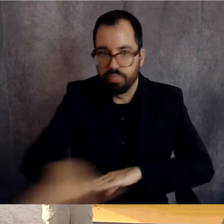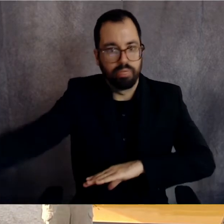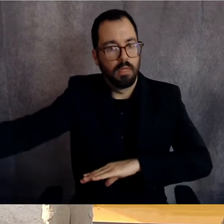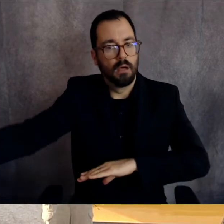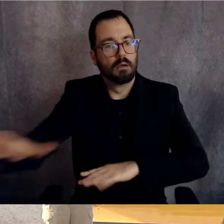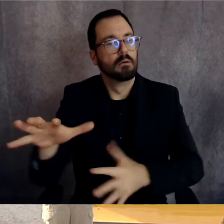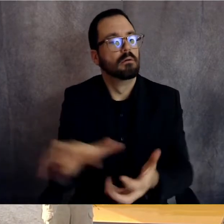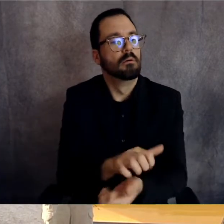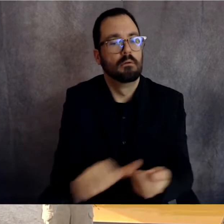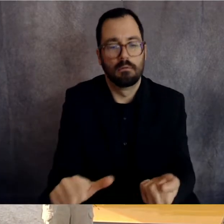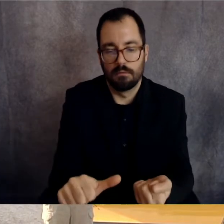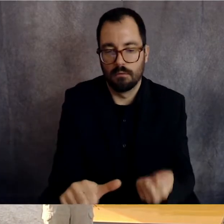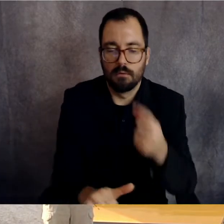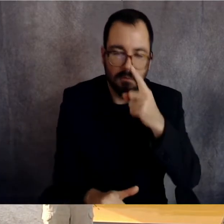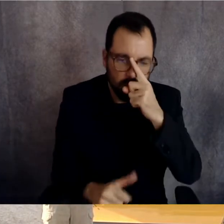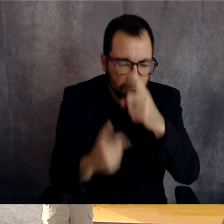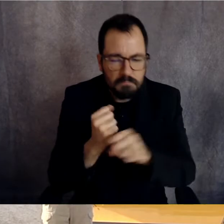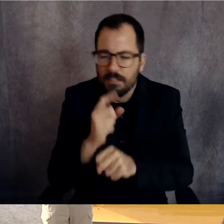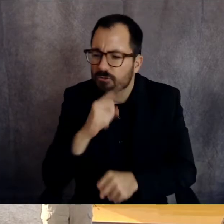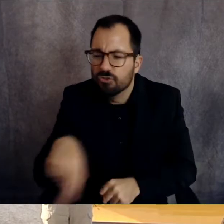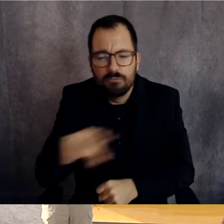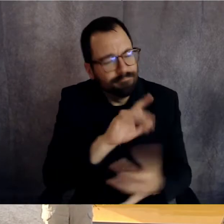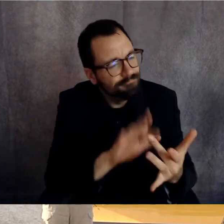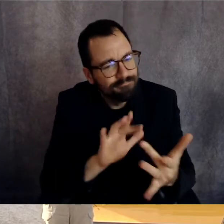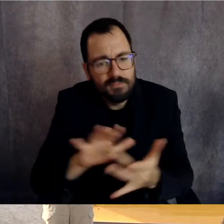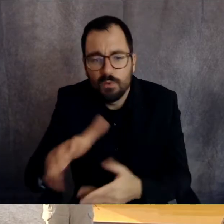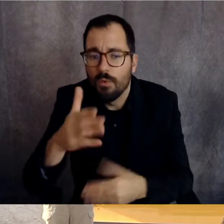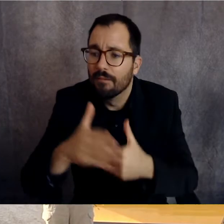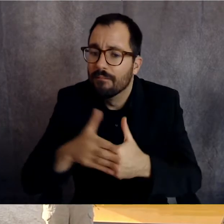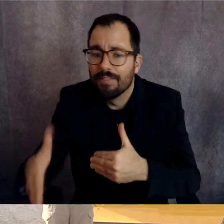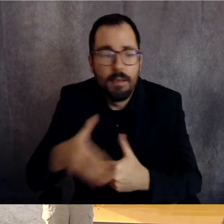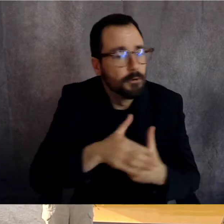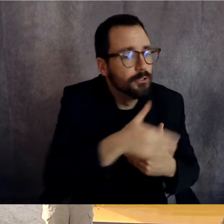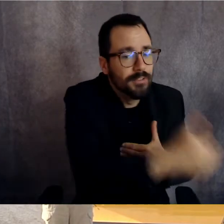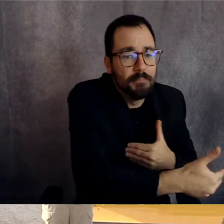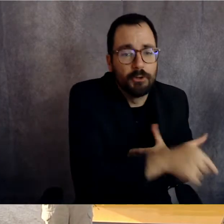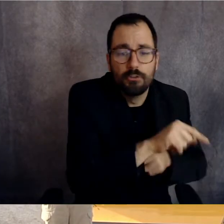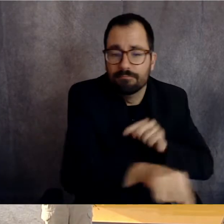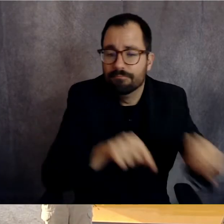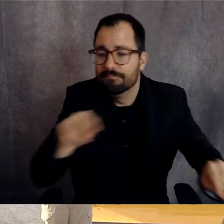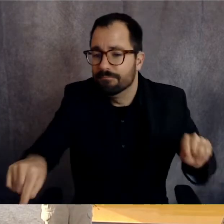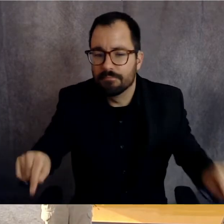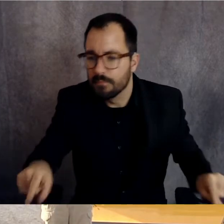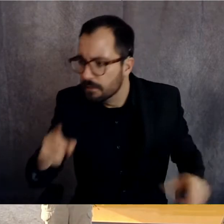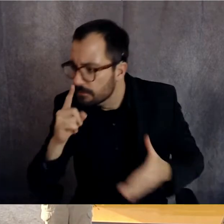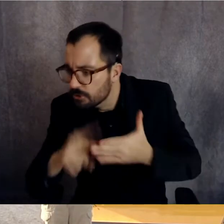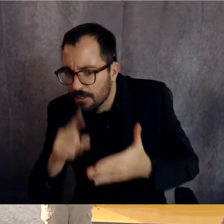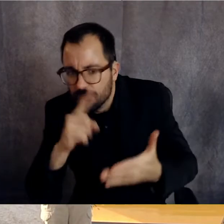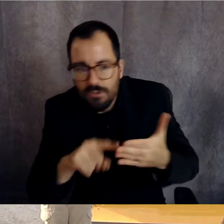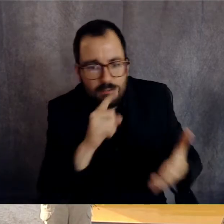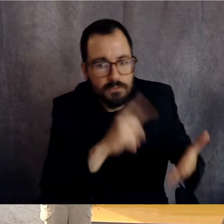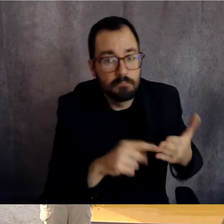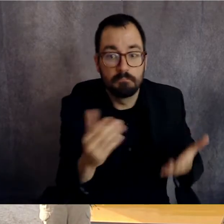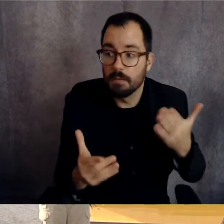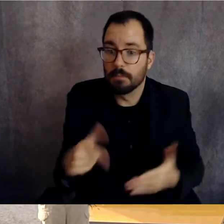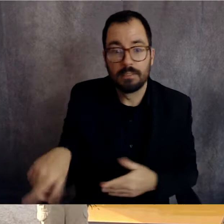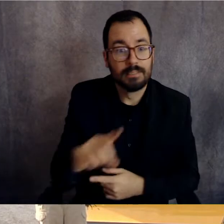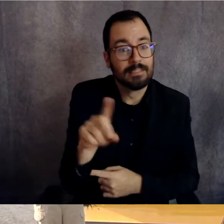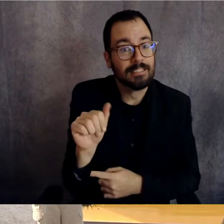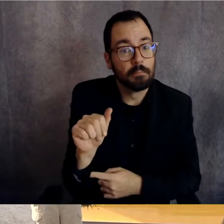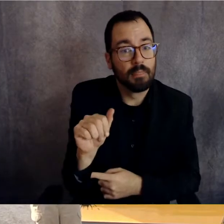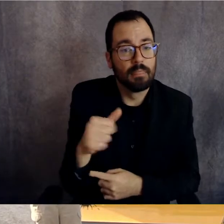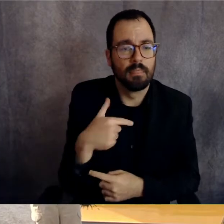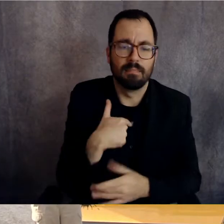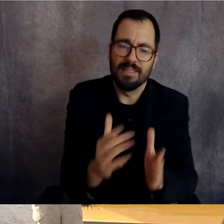contact with neighbors that might be elderly or neighbors that might be disabled. We're asking you, if you can,